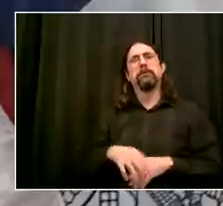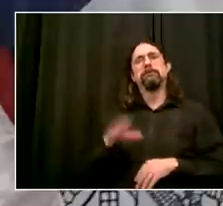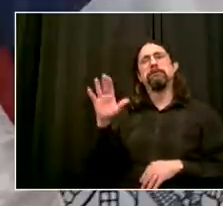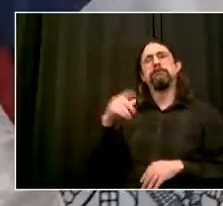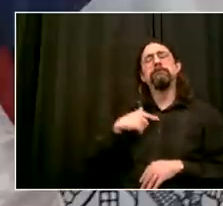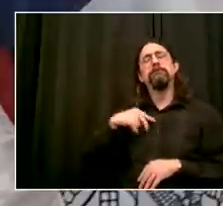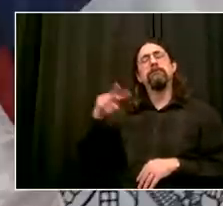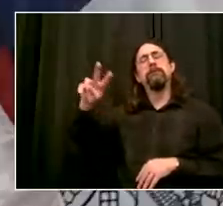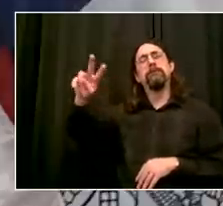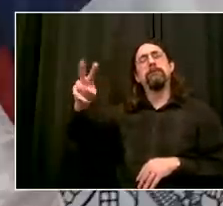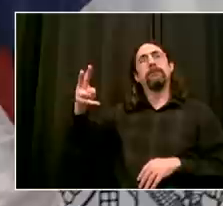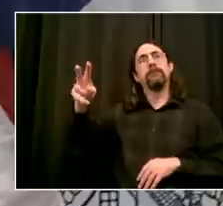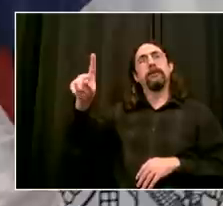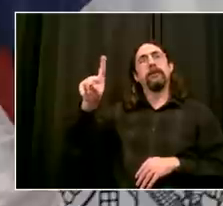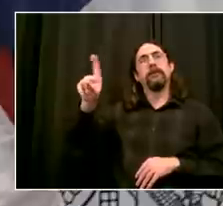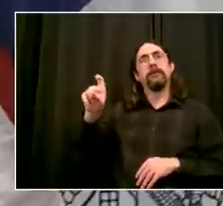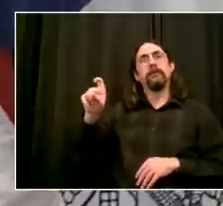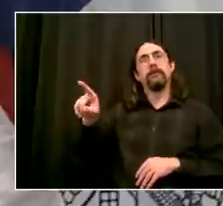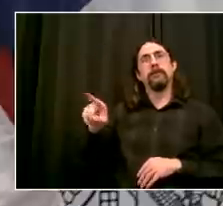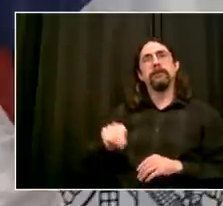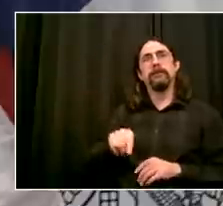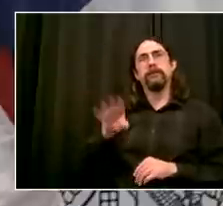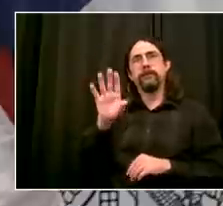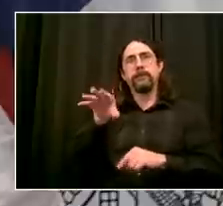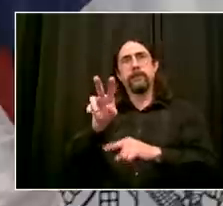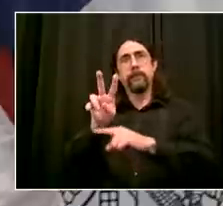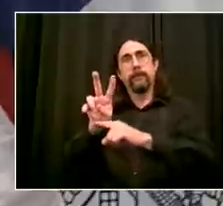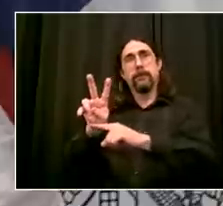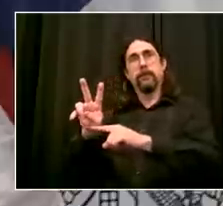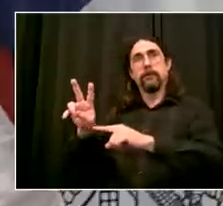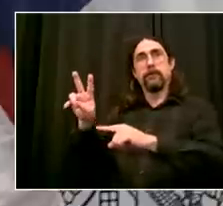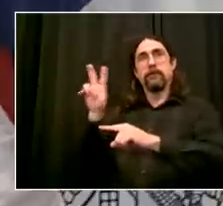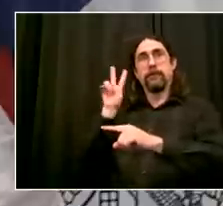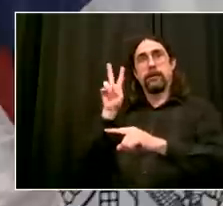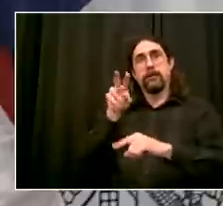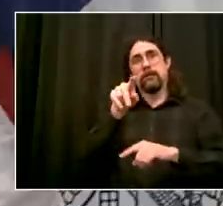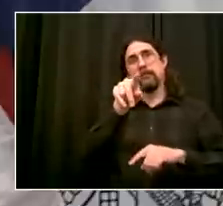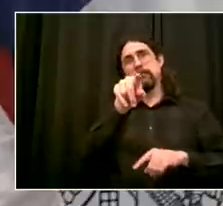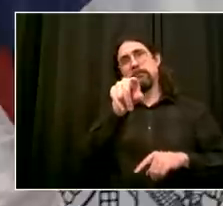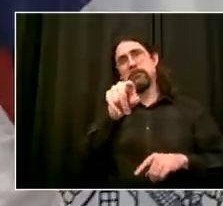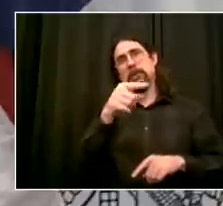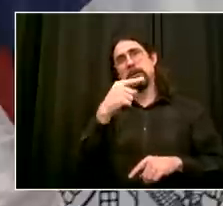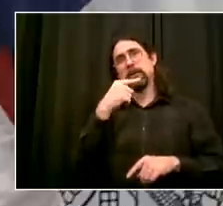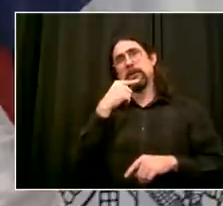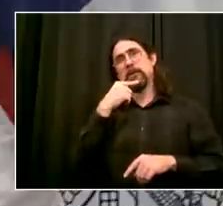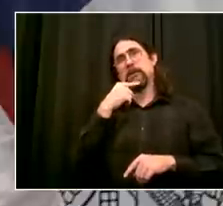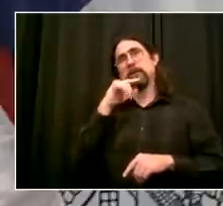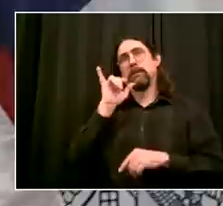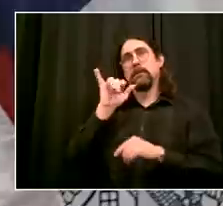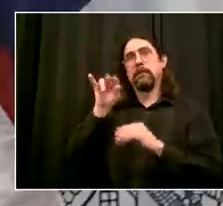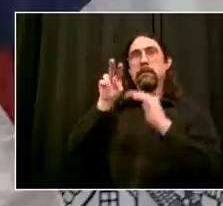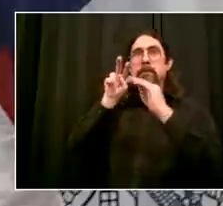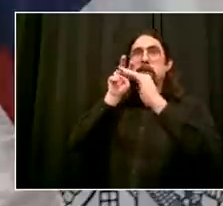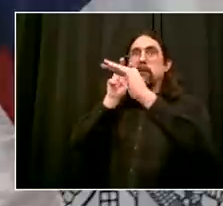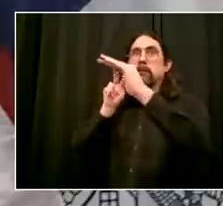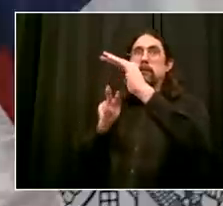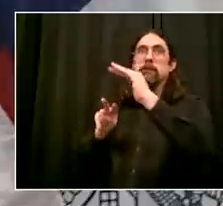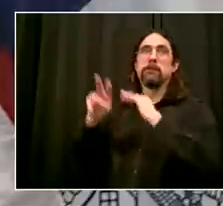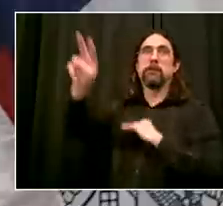zones, actually, in New York City. I know you've seen the numbers continue to rise. The numbers are rising today. Do you have